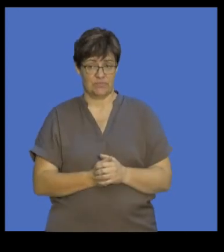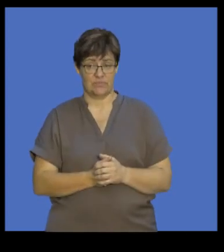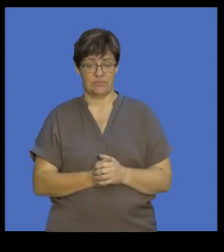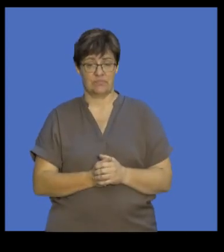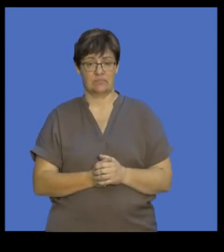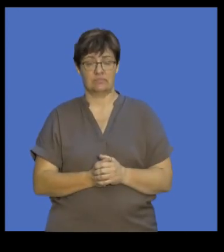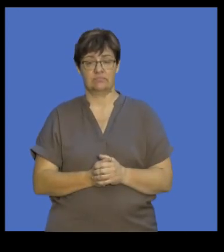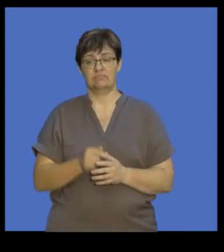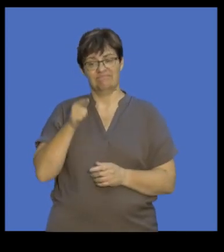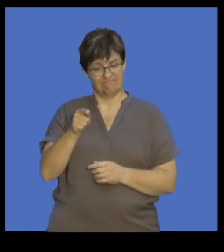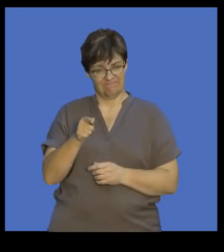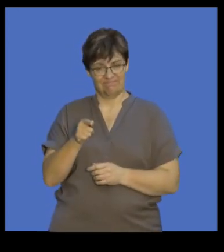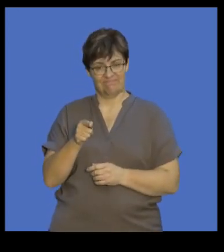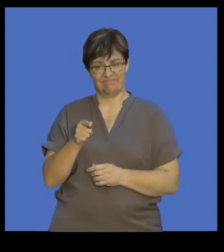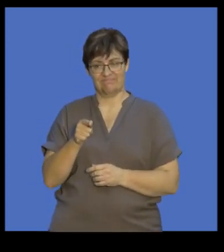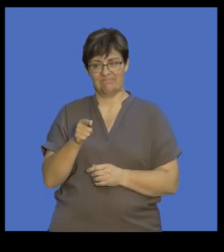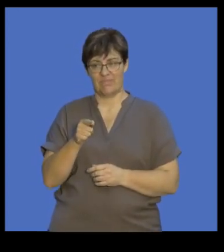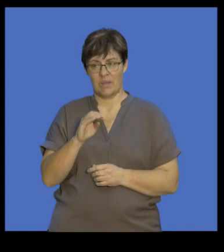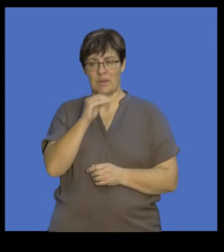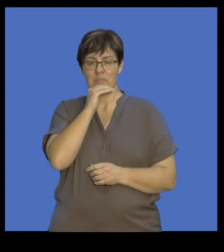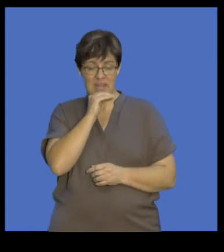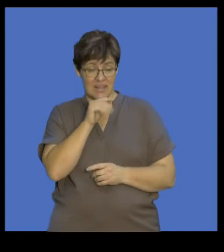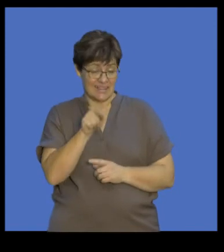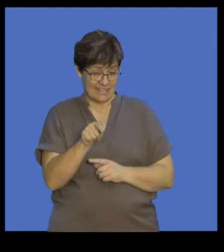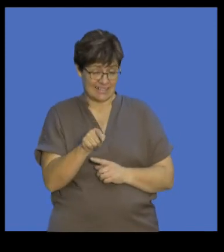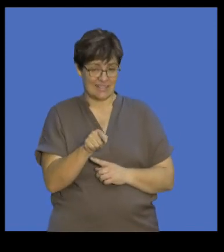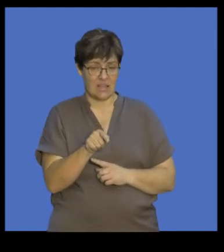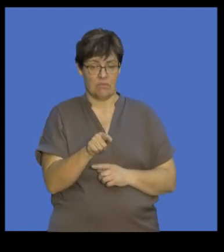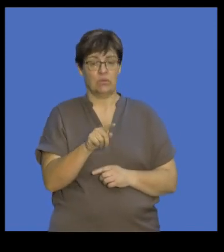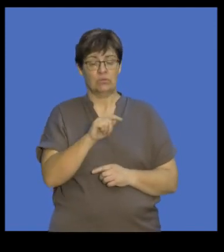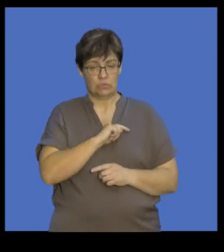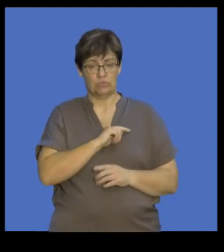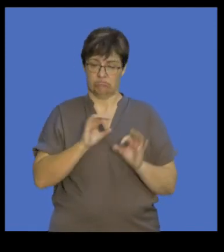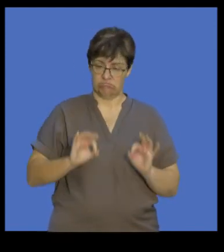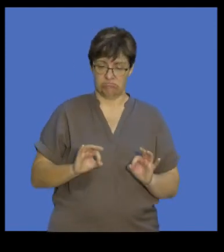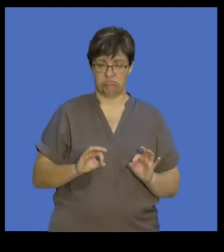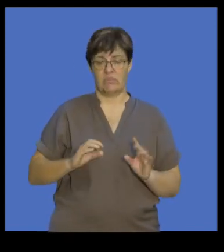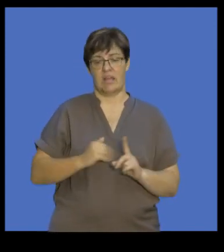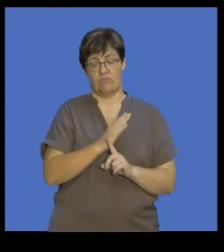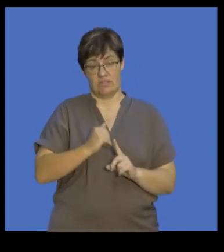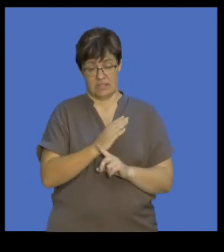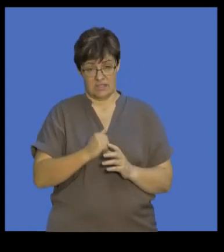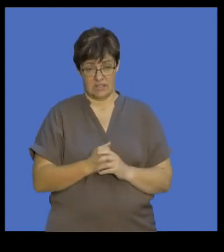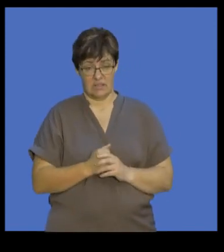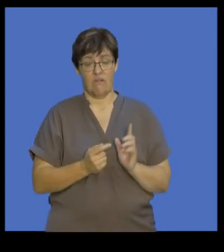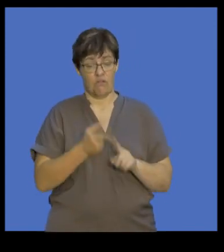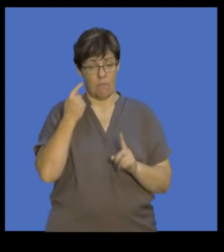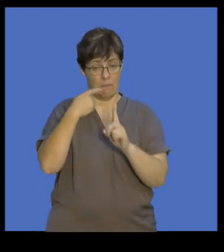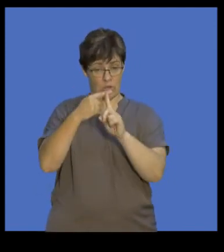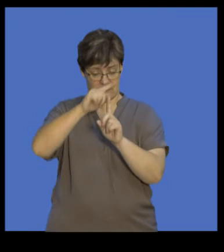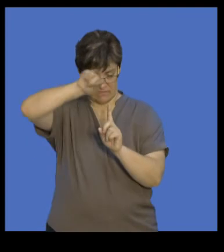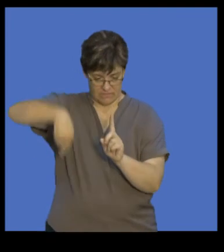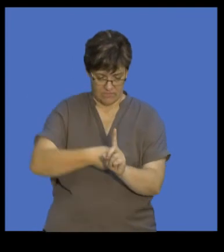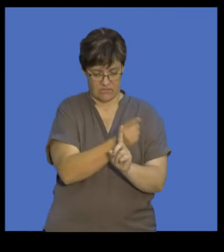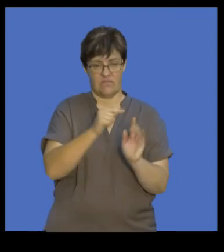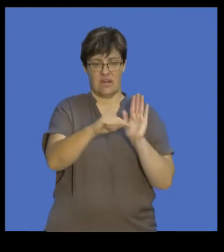that. Right, okay, so this is what we meant in as far as the conventional current. So that's our